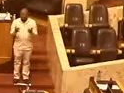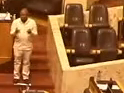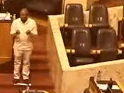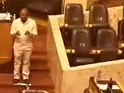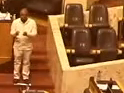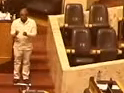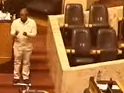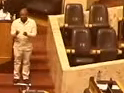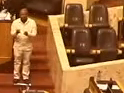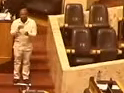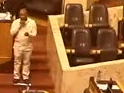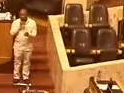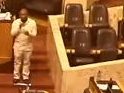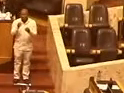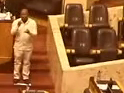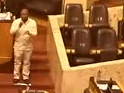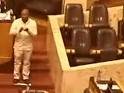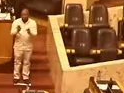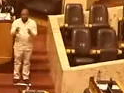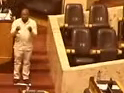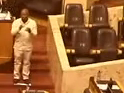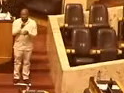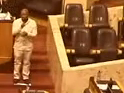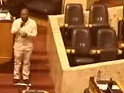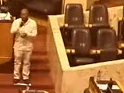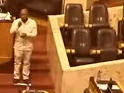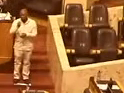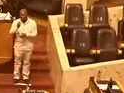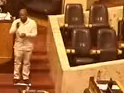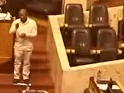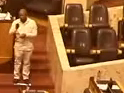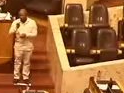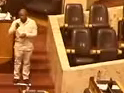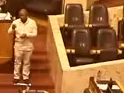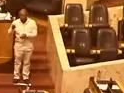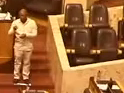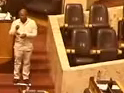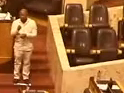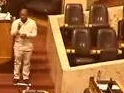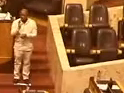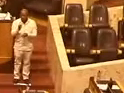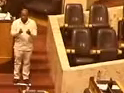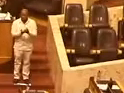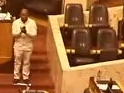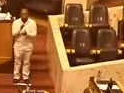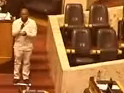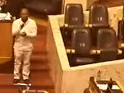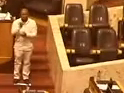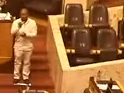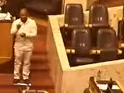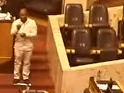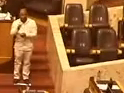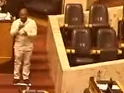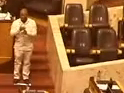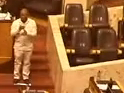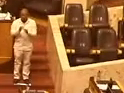134 million, and the project is envisaged to create 47 work opportunities for our people.